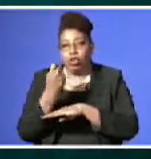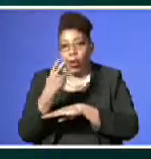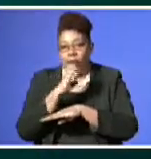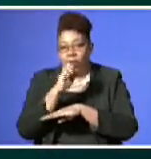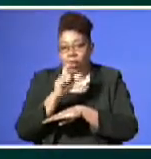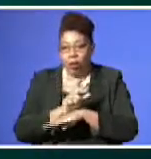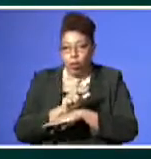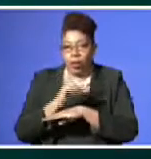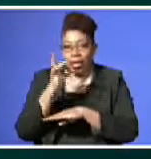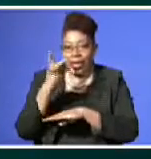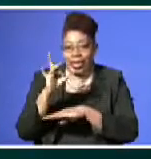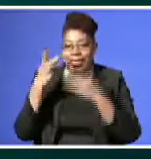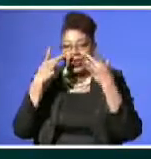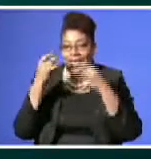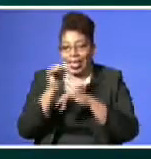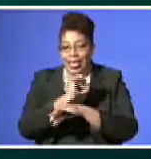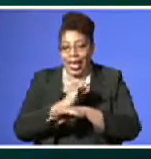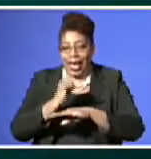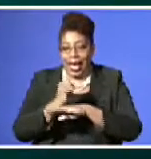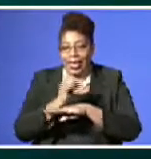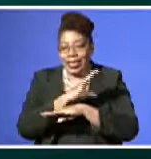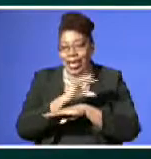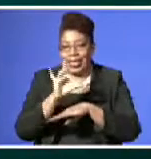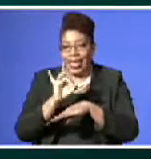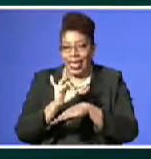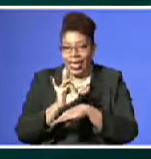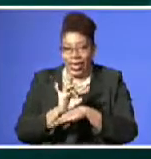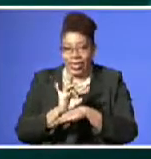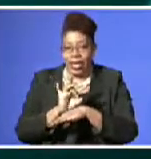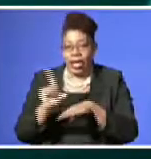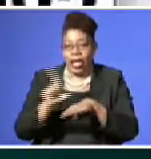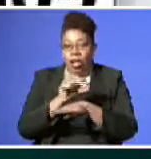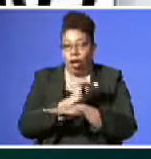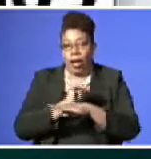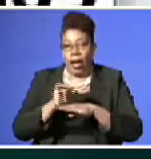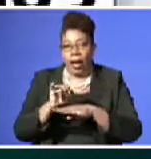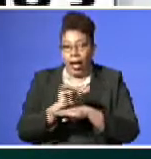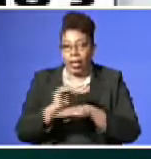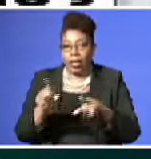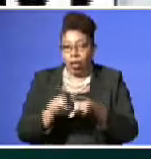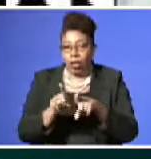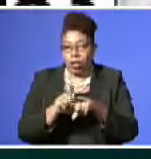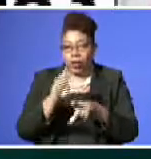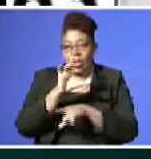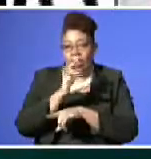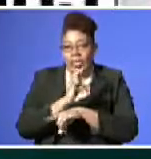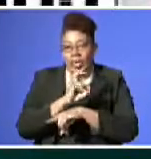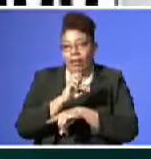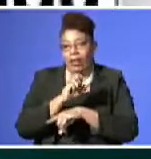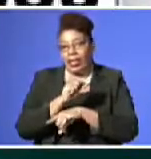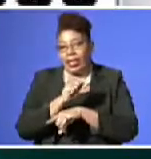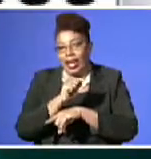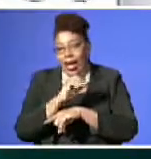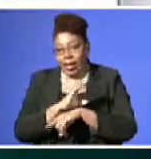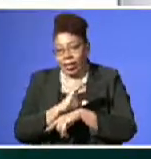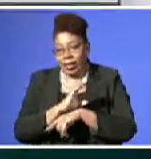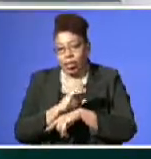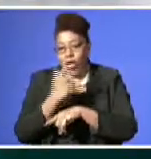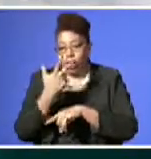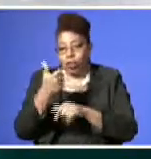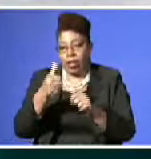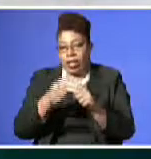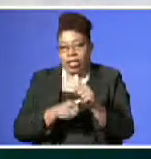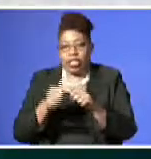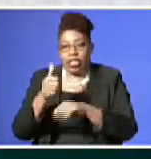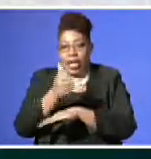Eleuthera, 8 in Cat Island, and 8 in Long Island as well, 7 in Acklands, 5 in Crooked Island, 3 each in